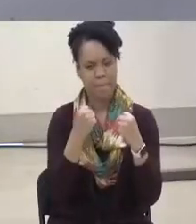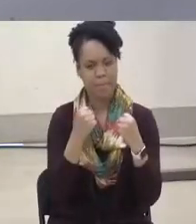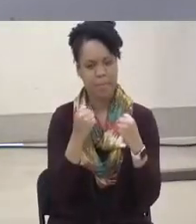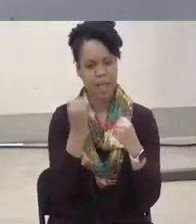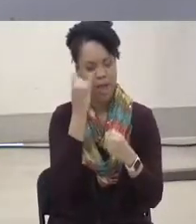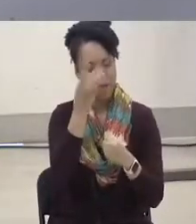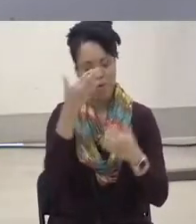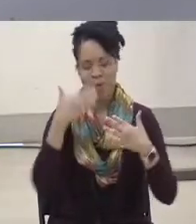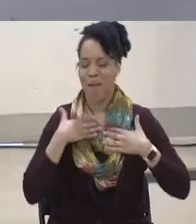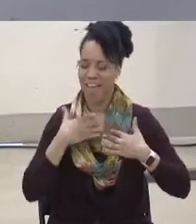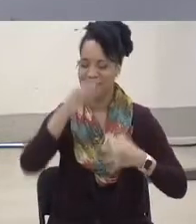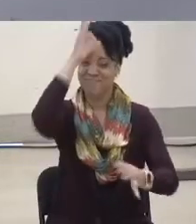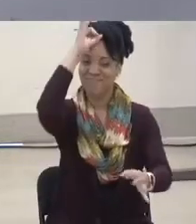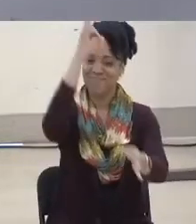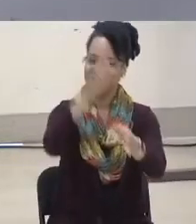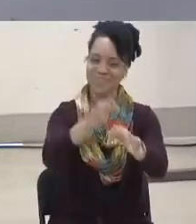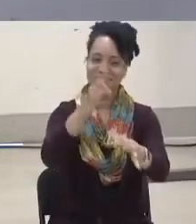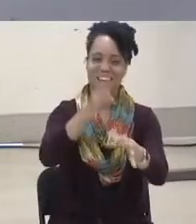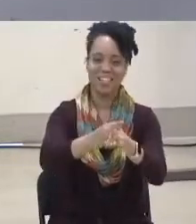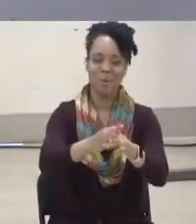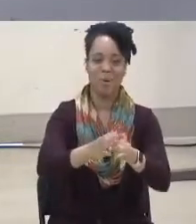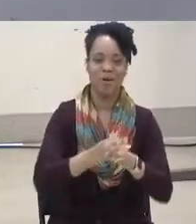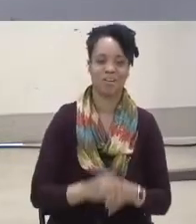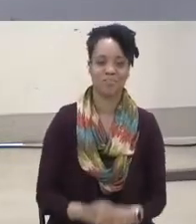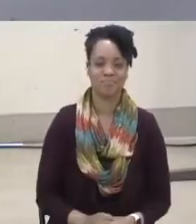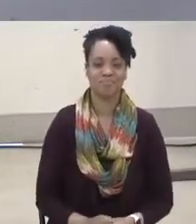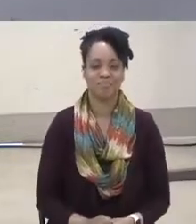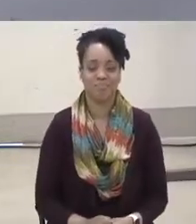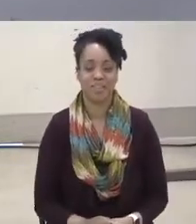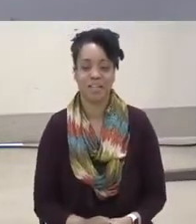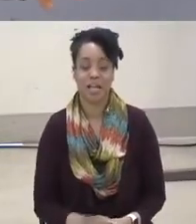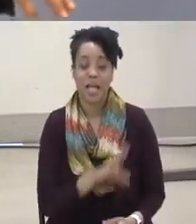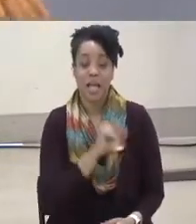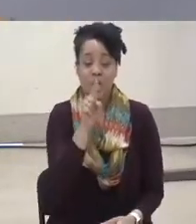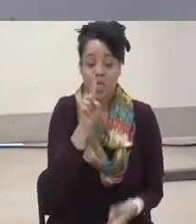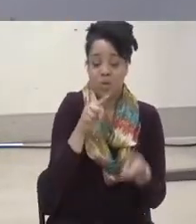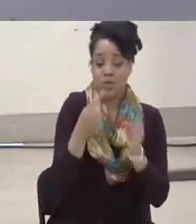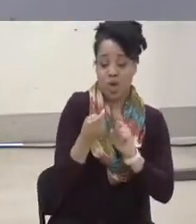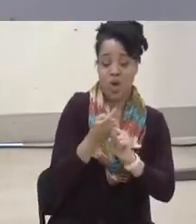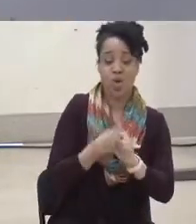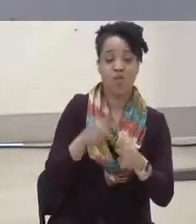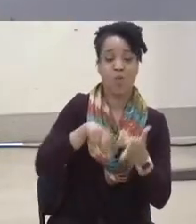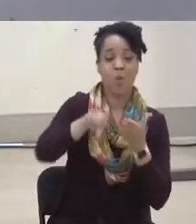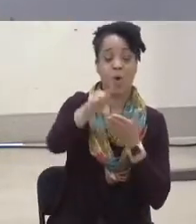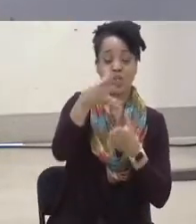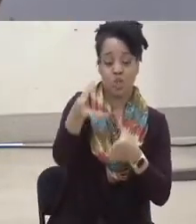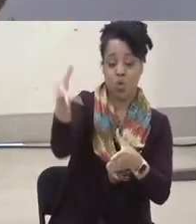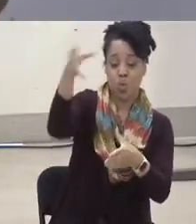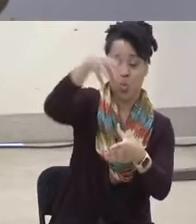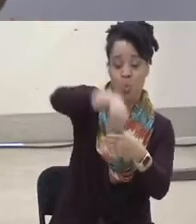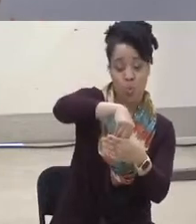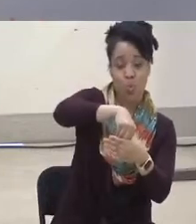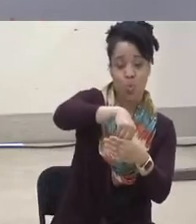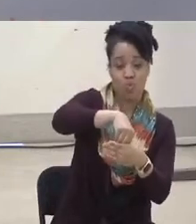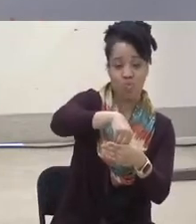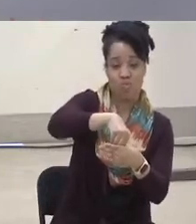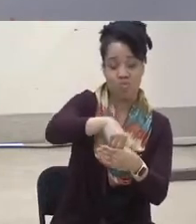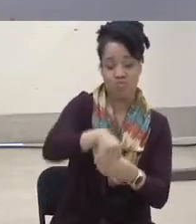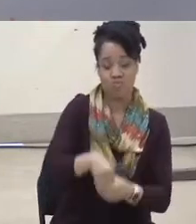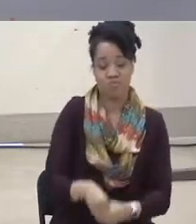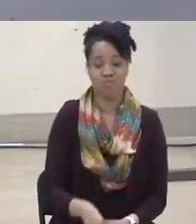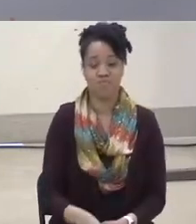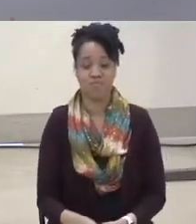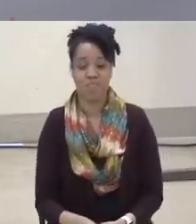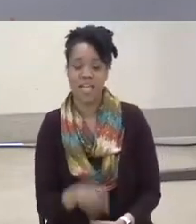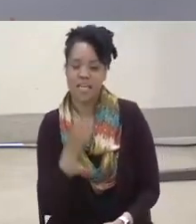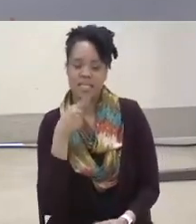you have the faith Si tienes la fe and you turn from what you're involved in. y te vuelves de tus caminos. He said in